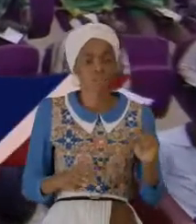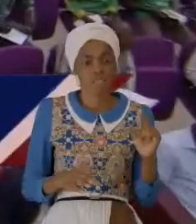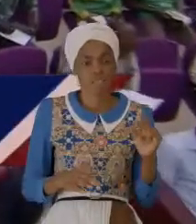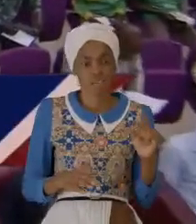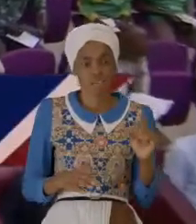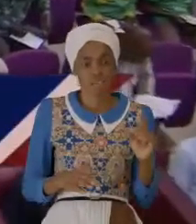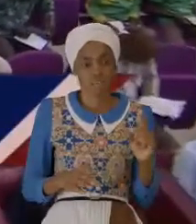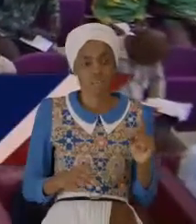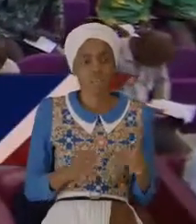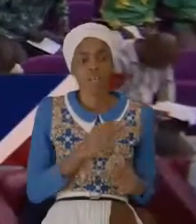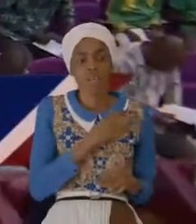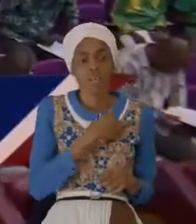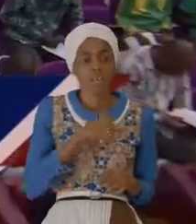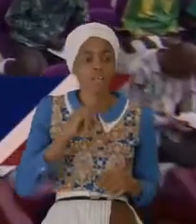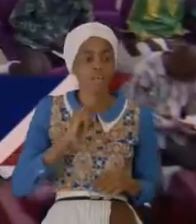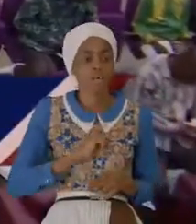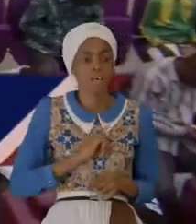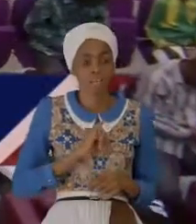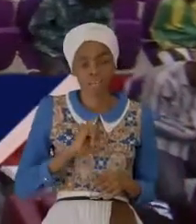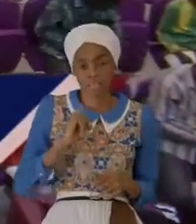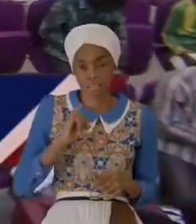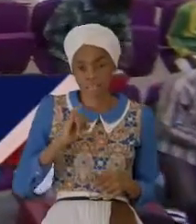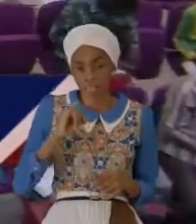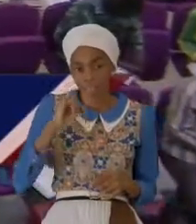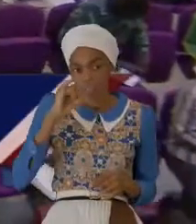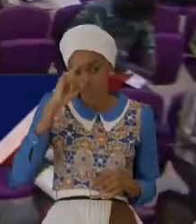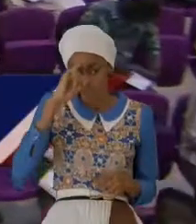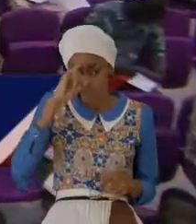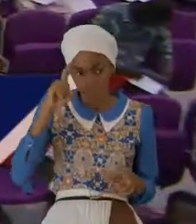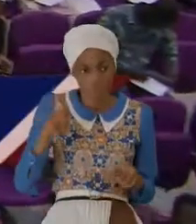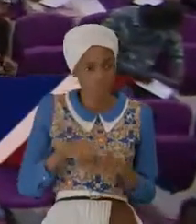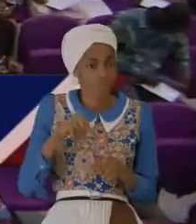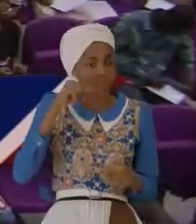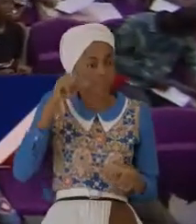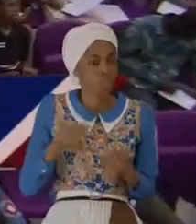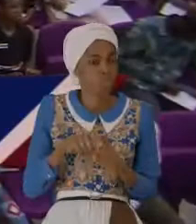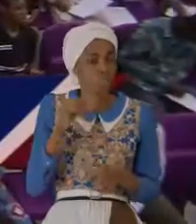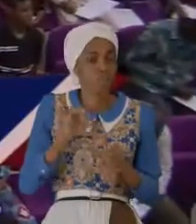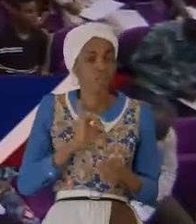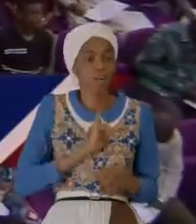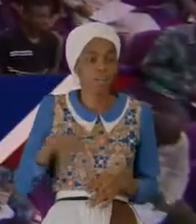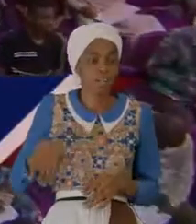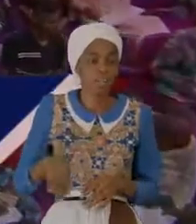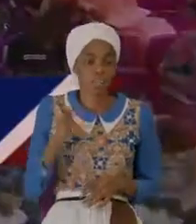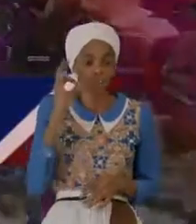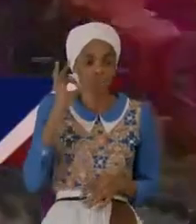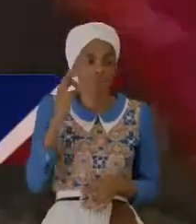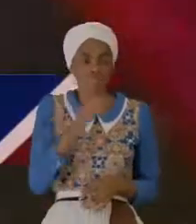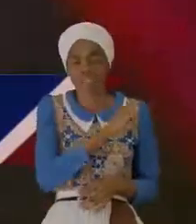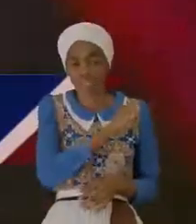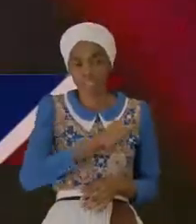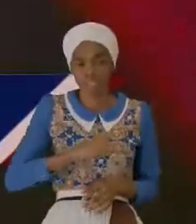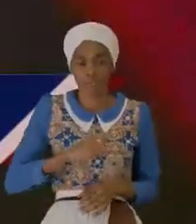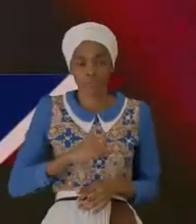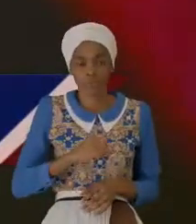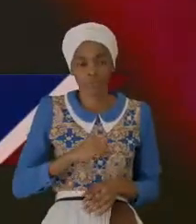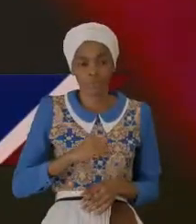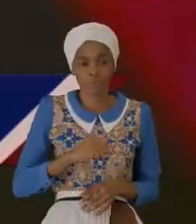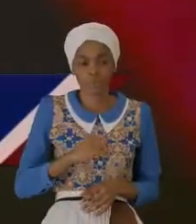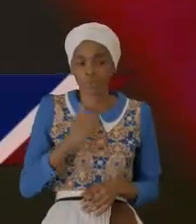and I breathing if I yet preach circumcision